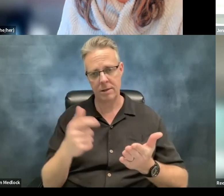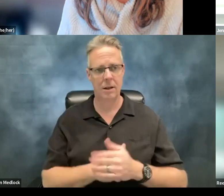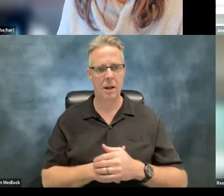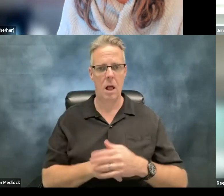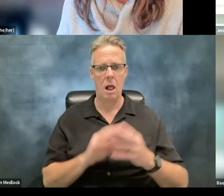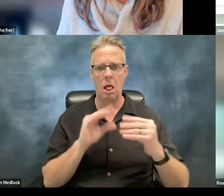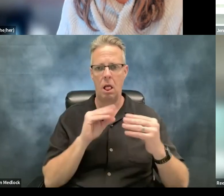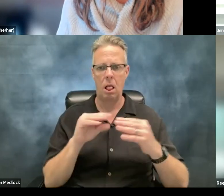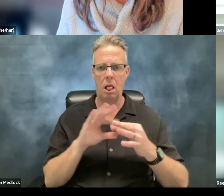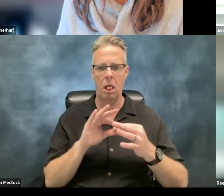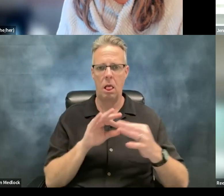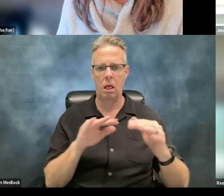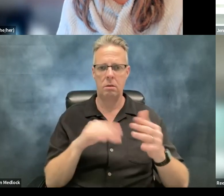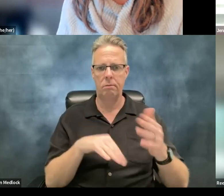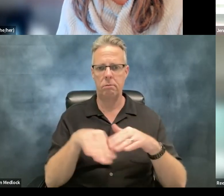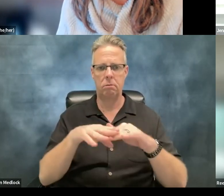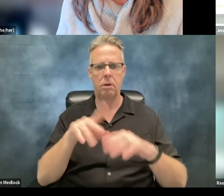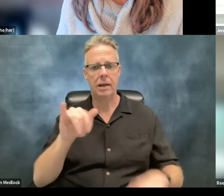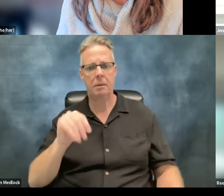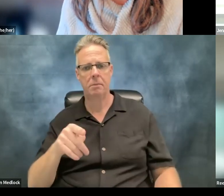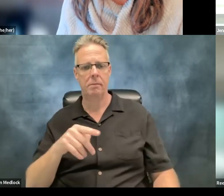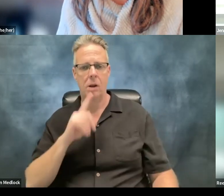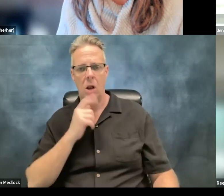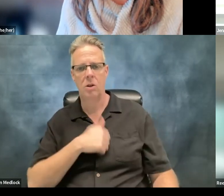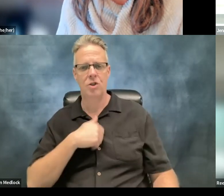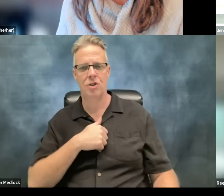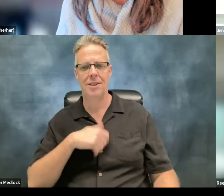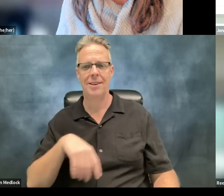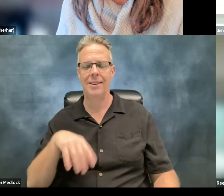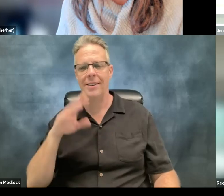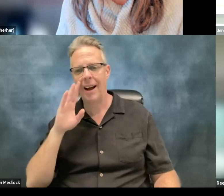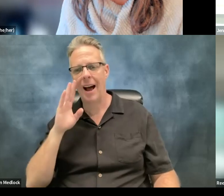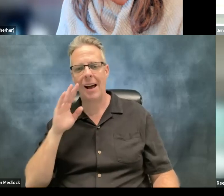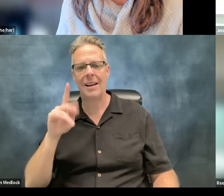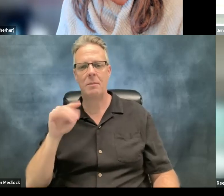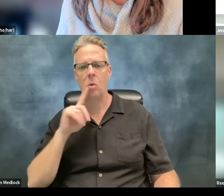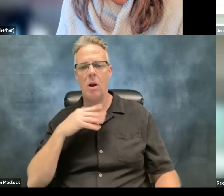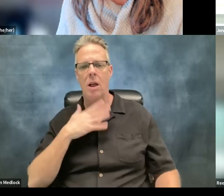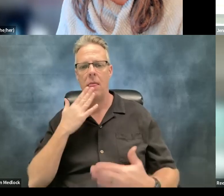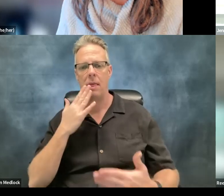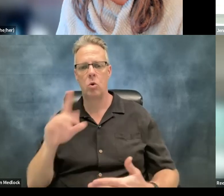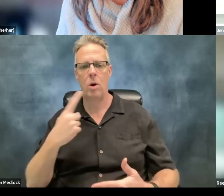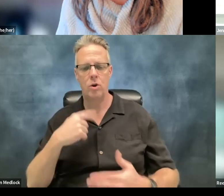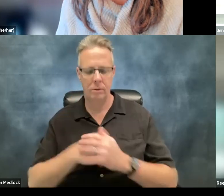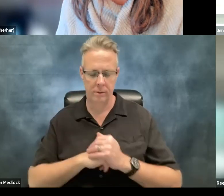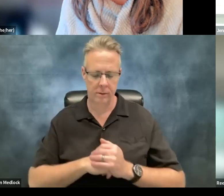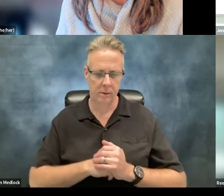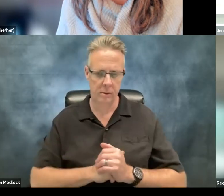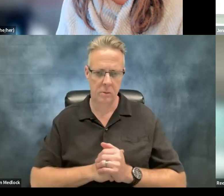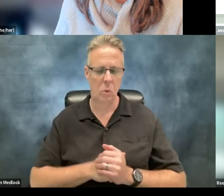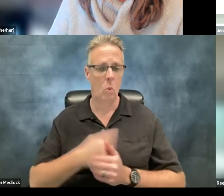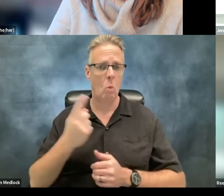on that we could question, get it. Jim? Yeah, sorry. Go ahead, Kim. Sorry, and hi, Kim. It's great to see you here, and I appreciate the question. One